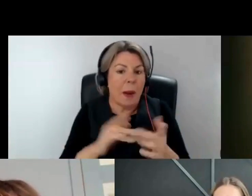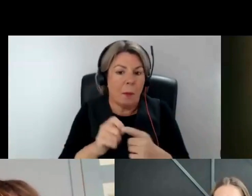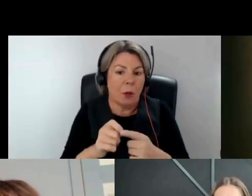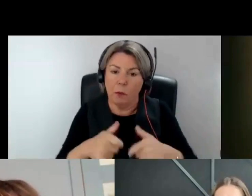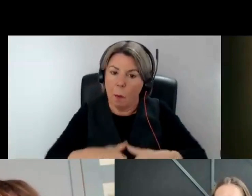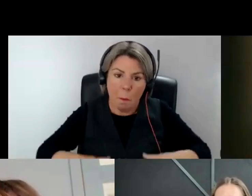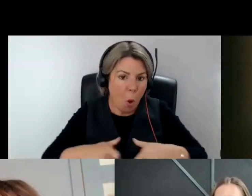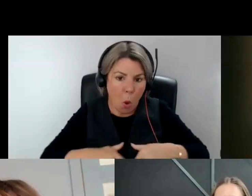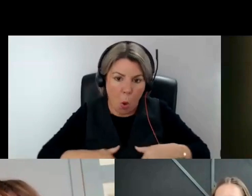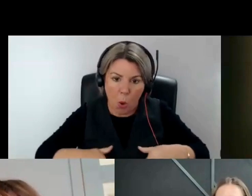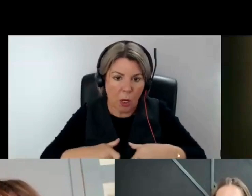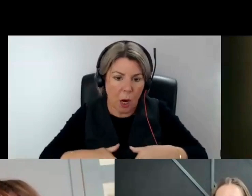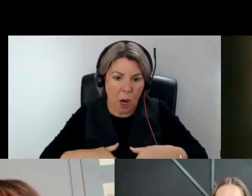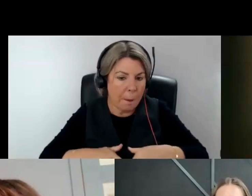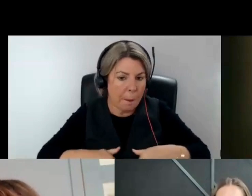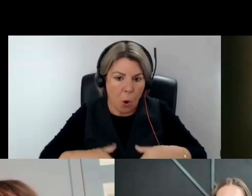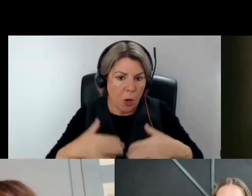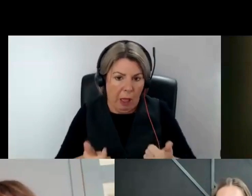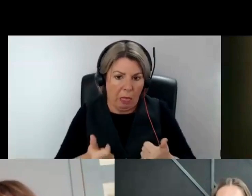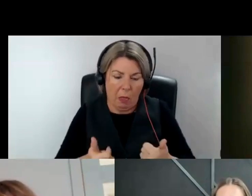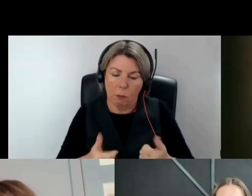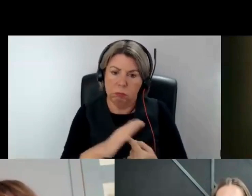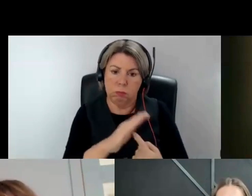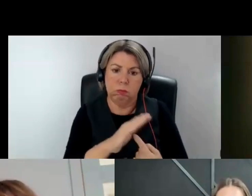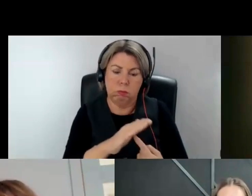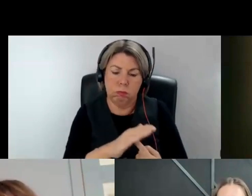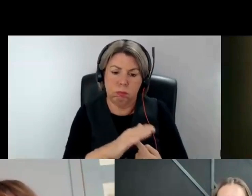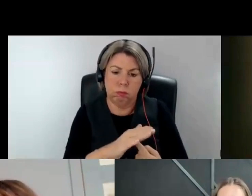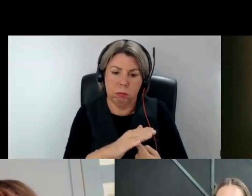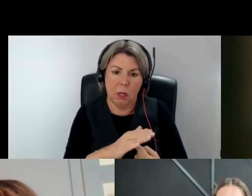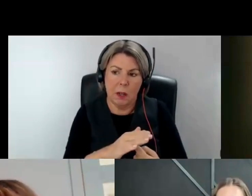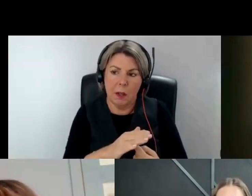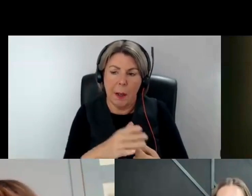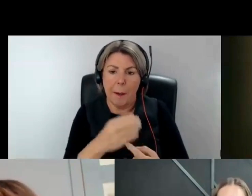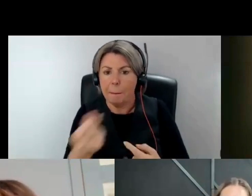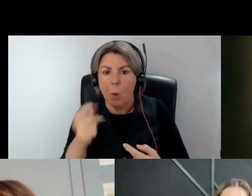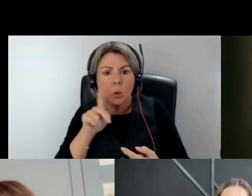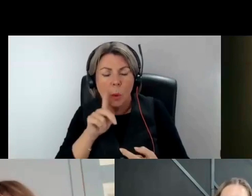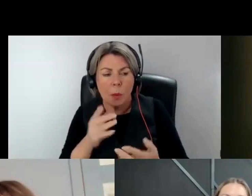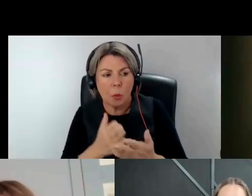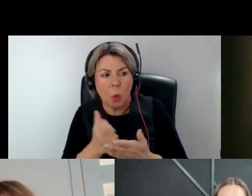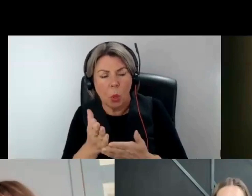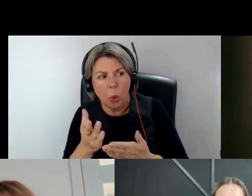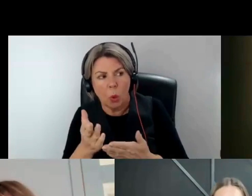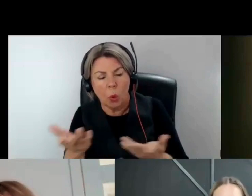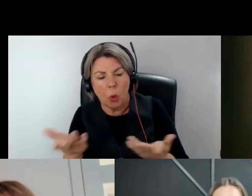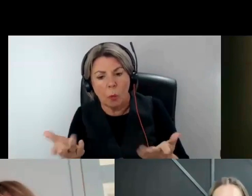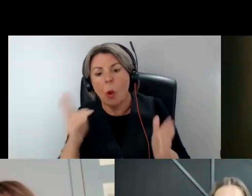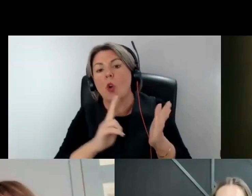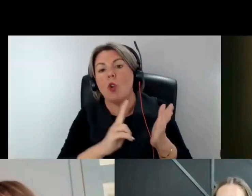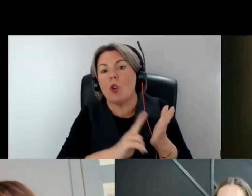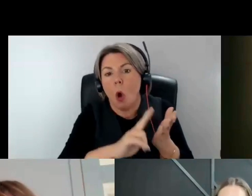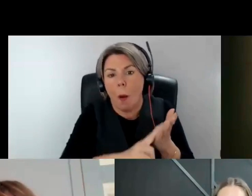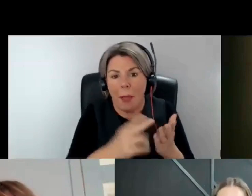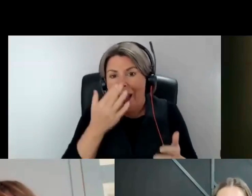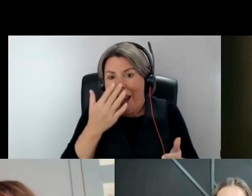really, really important that you get to the age that most women would have got to and gone through at what would have been a more normal age